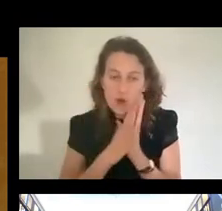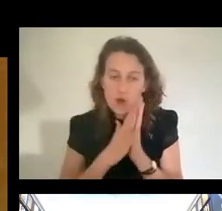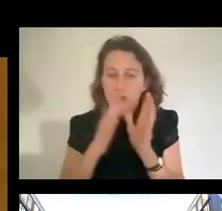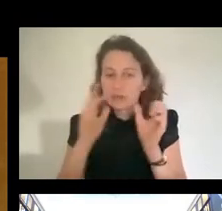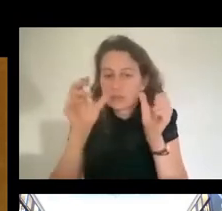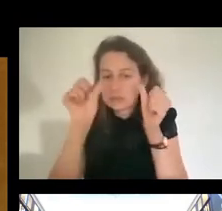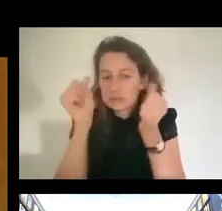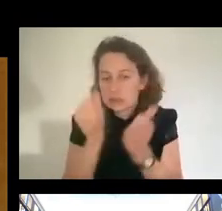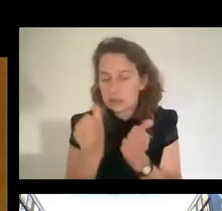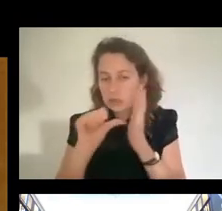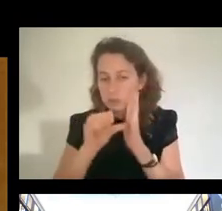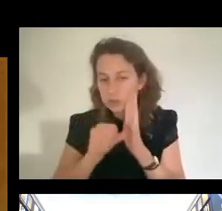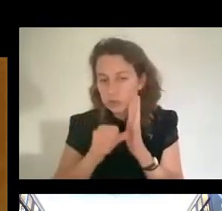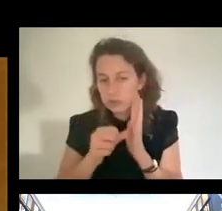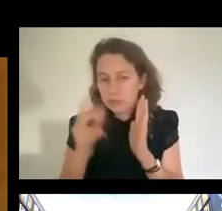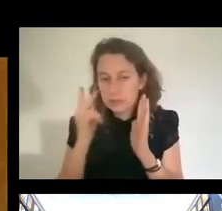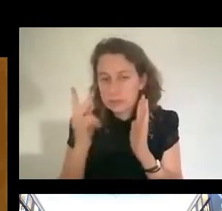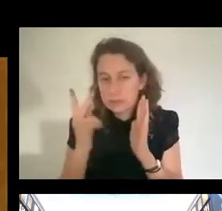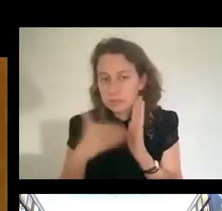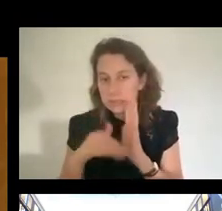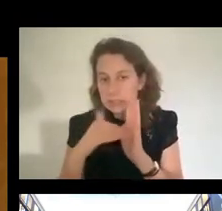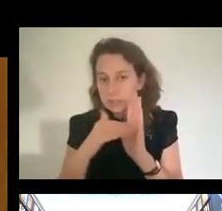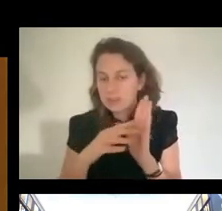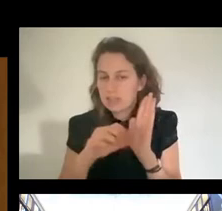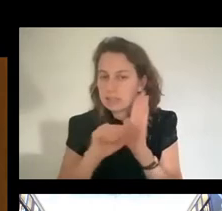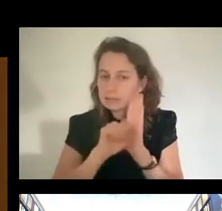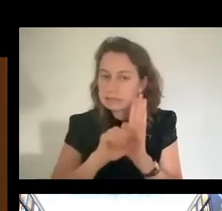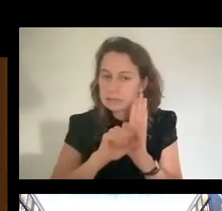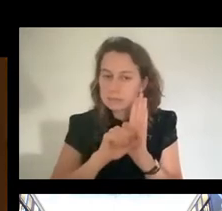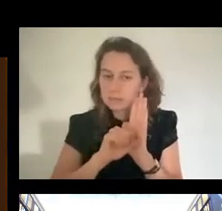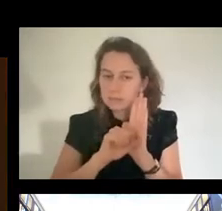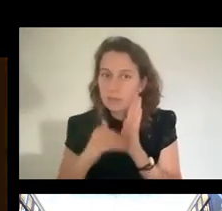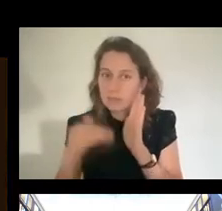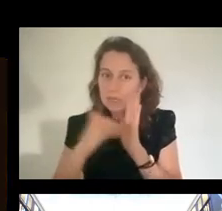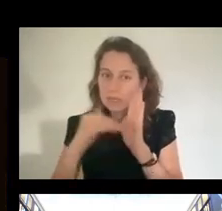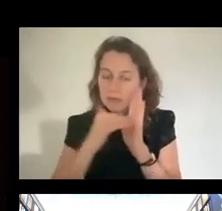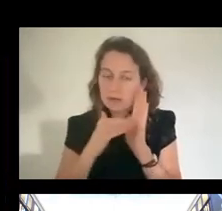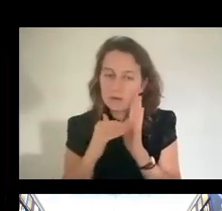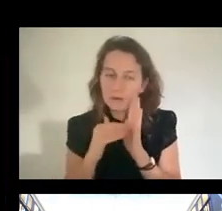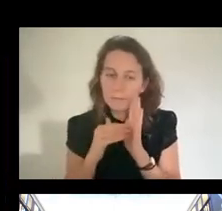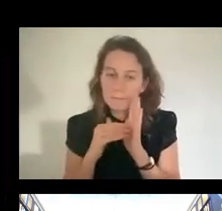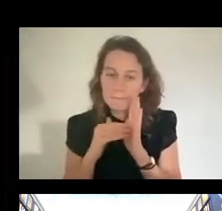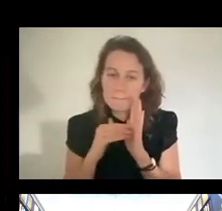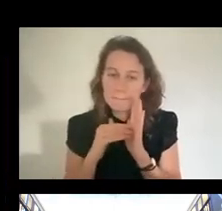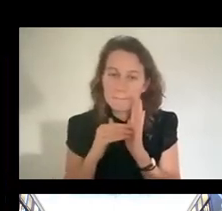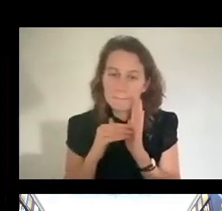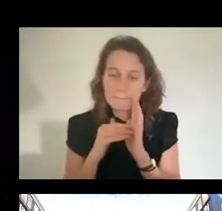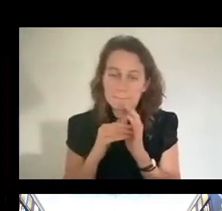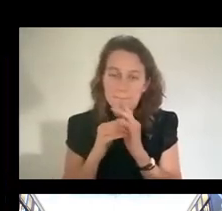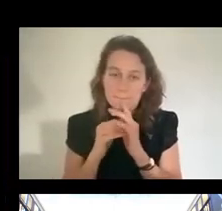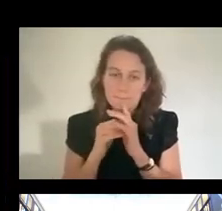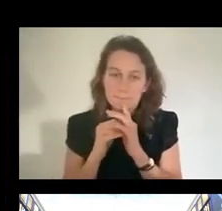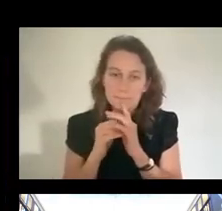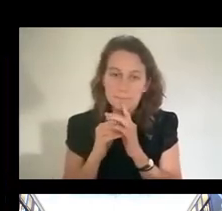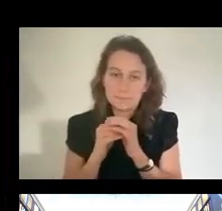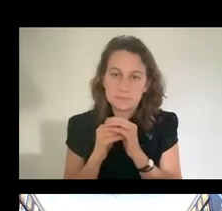them, these images almost kind of like symbols in a way, kind of repeating in the series that you create. So